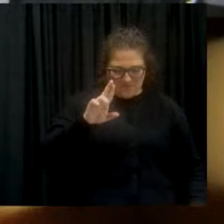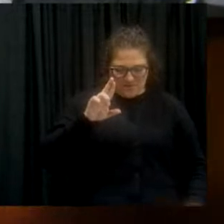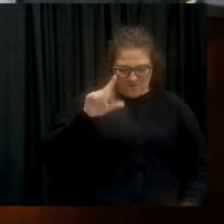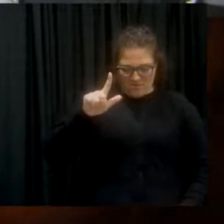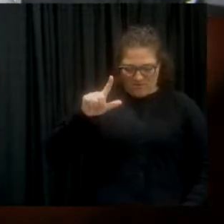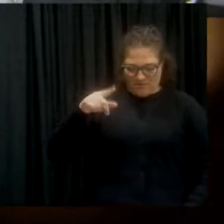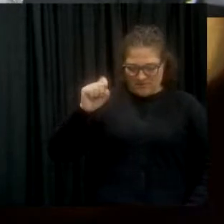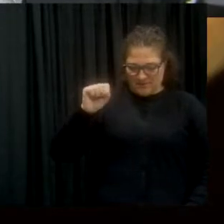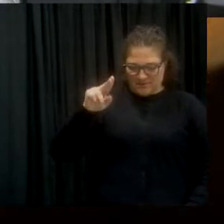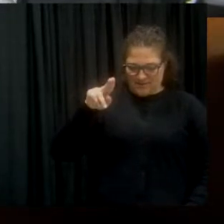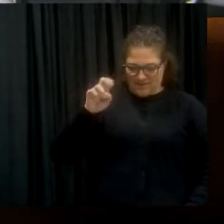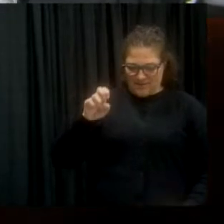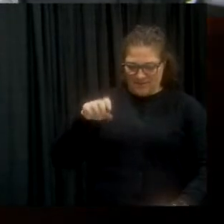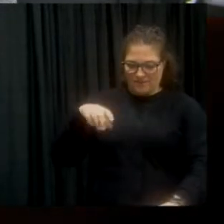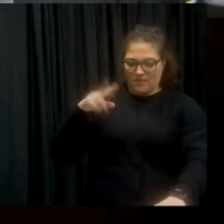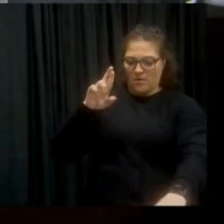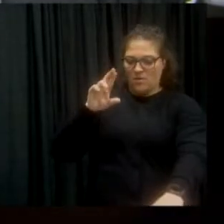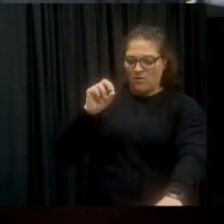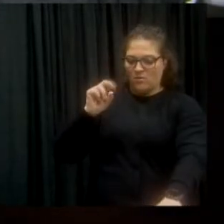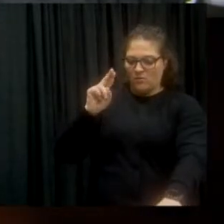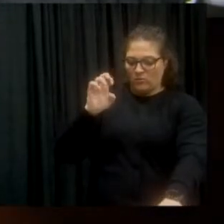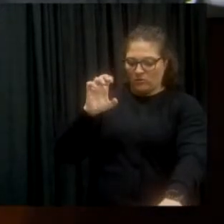Ronald K. Sang.